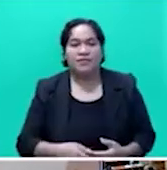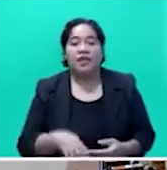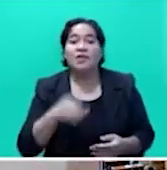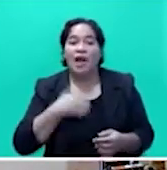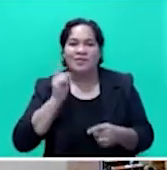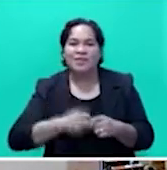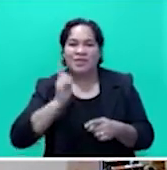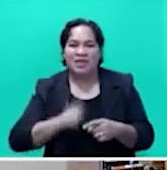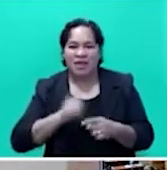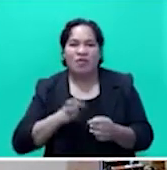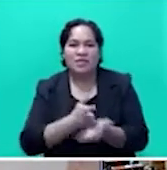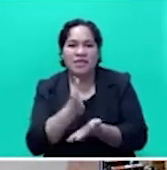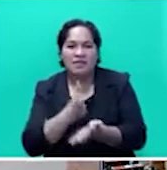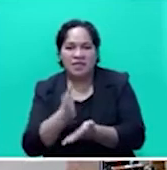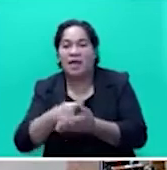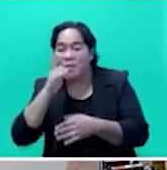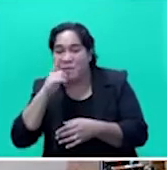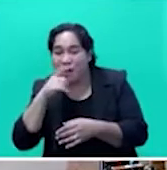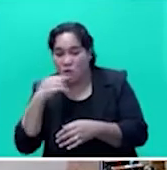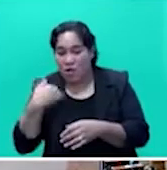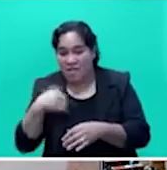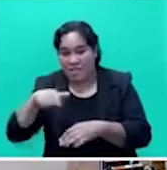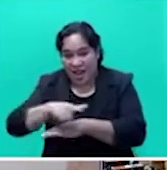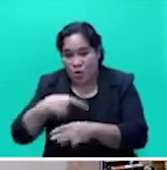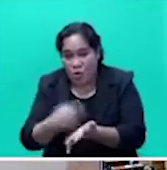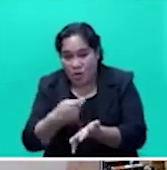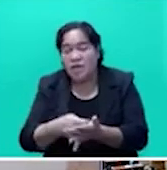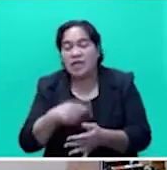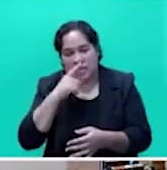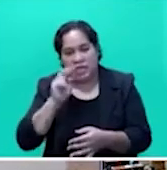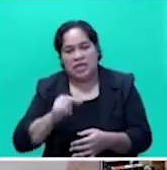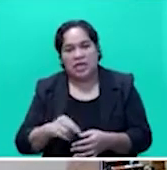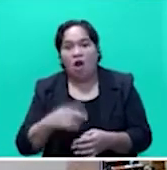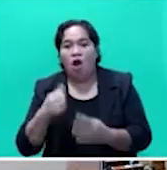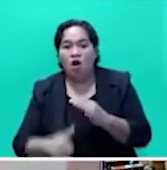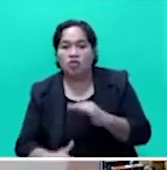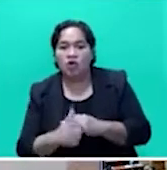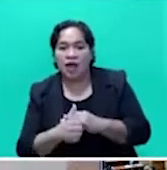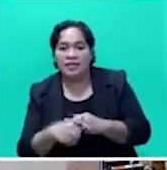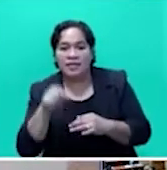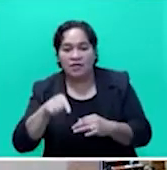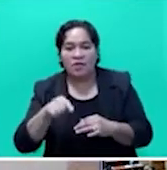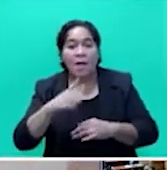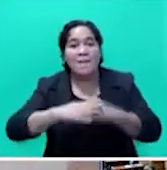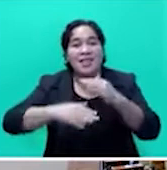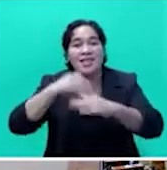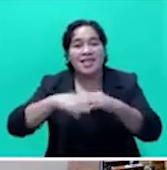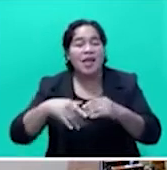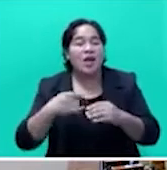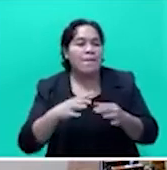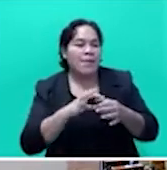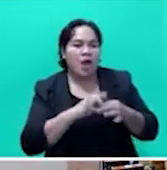speeds up access to services that people need. It also speeds up access to businesses that might be building on state land.